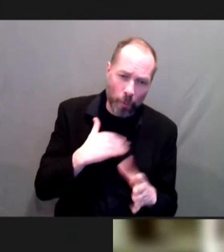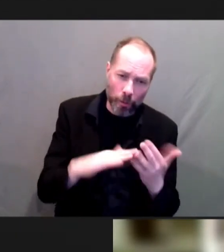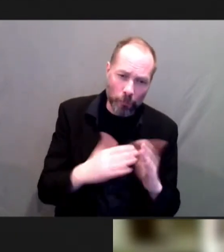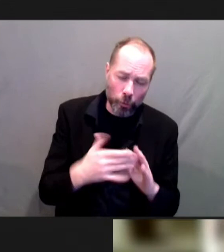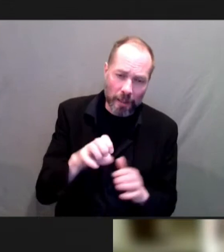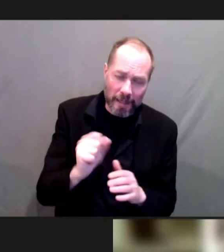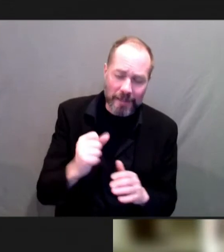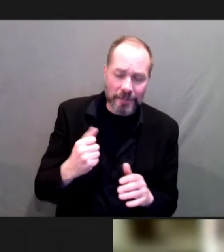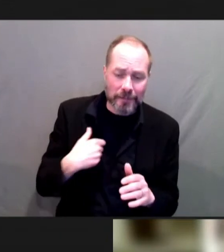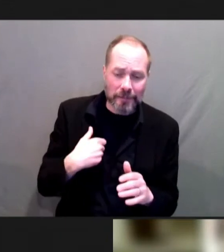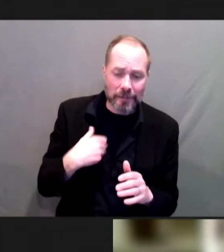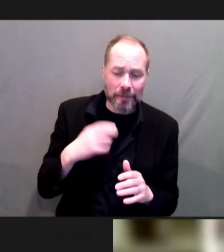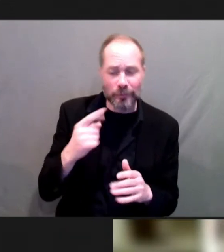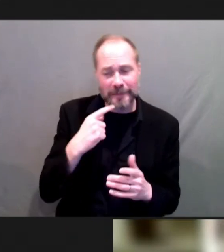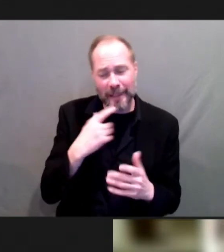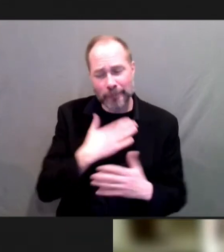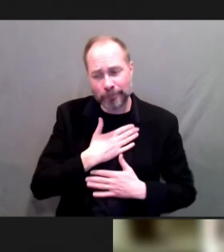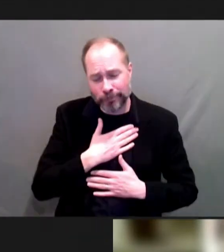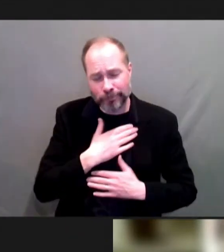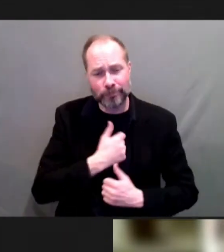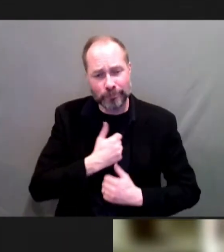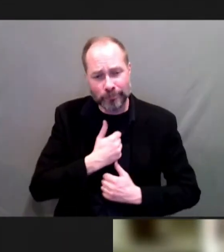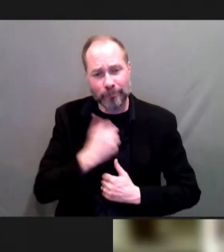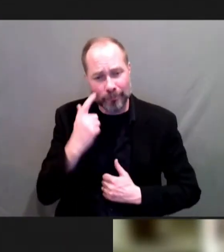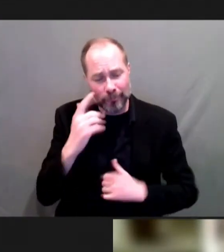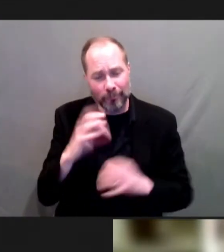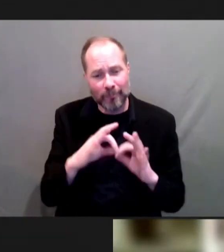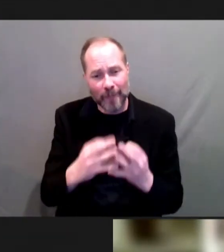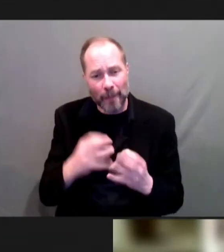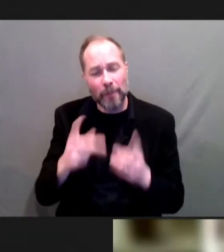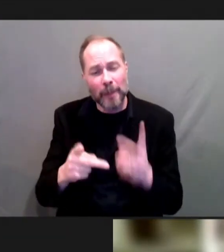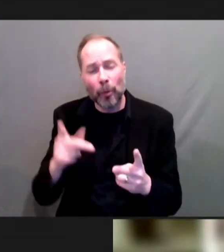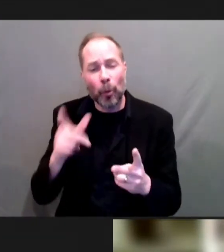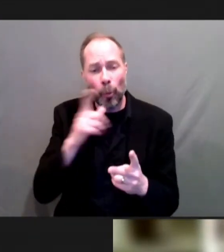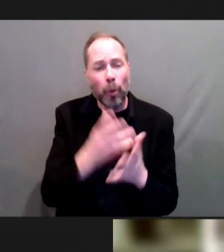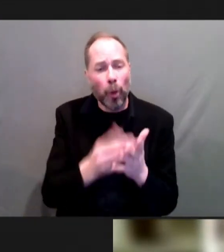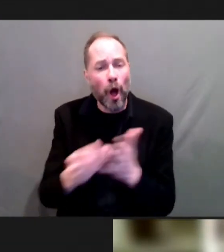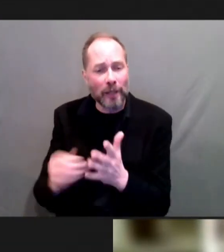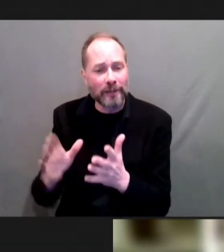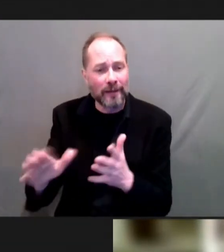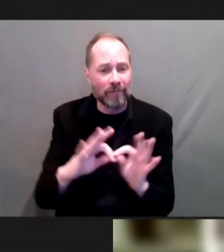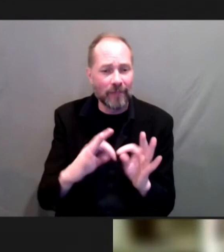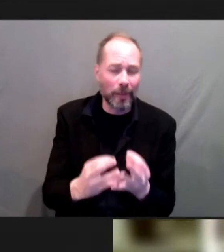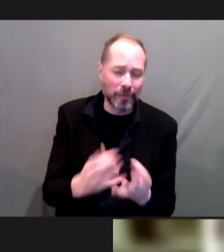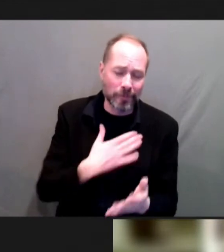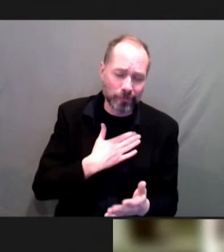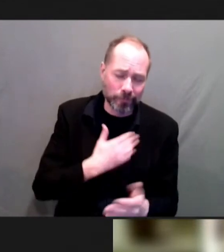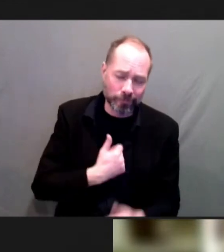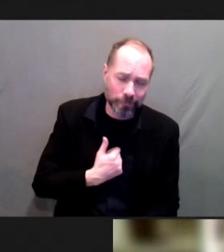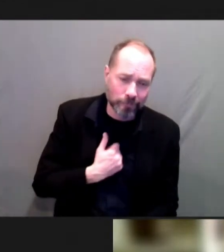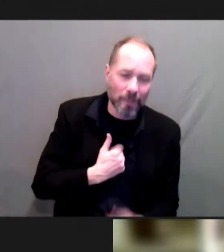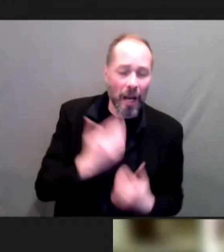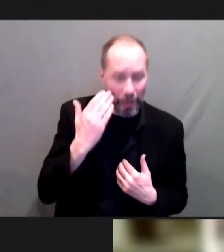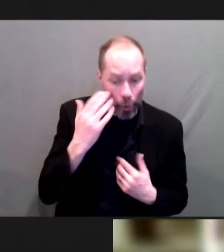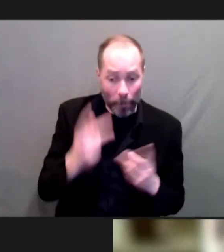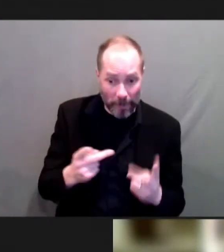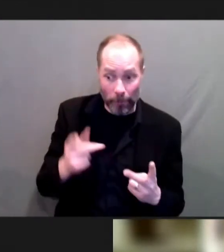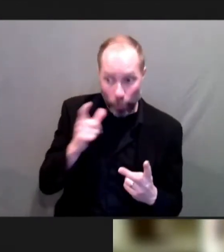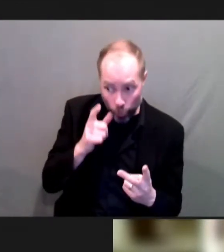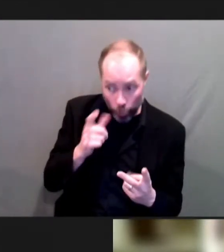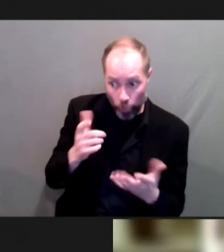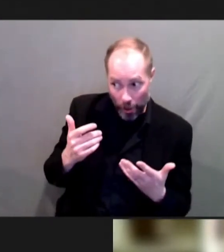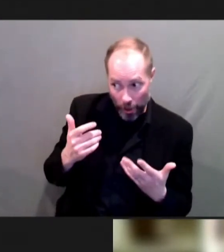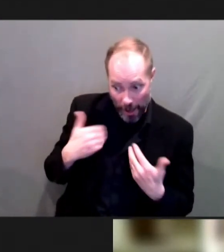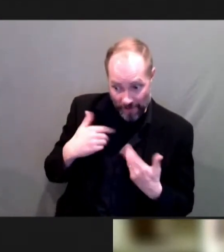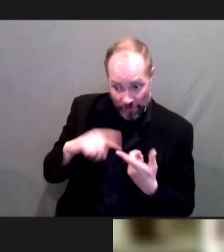really extend my condolences to the families of those who lost loved ones. I know people who were